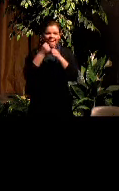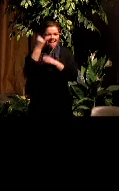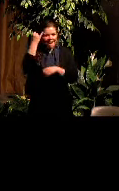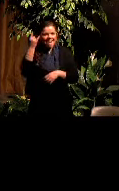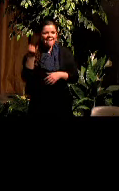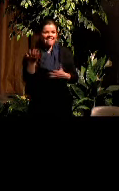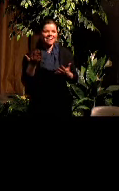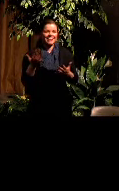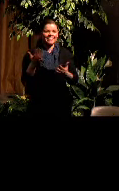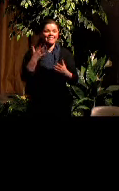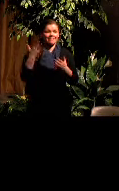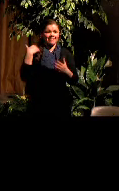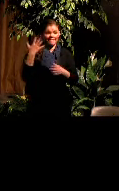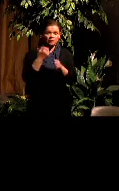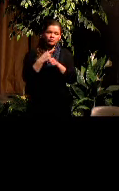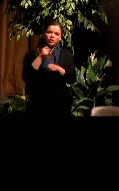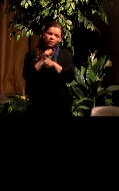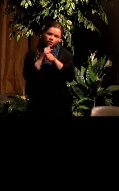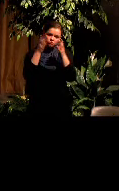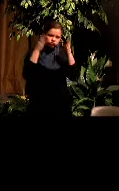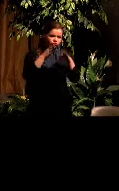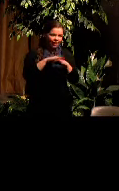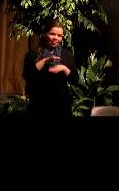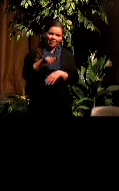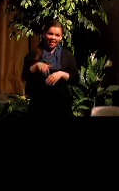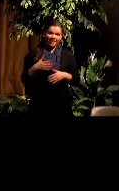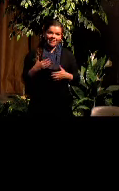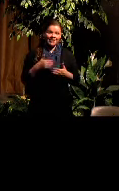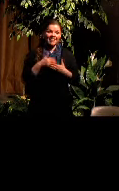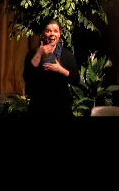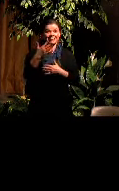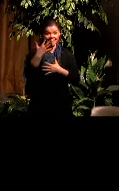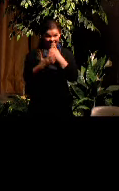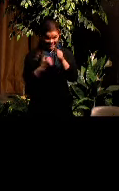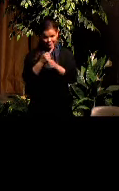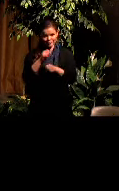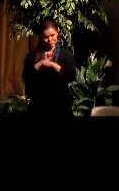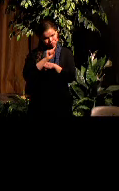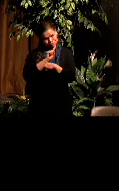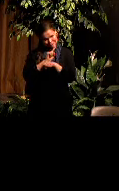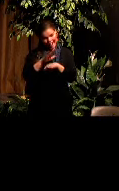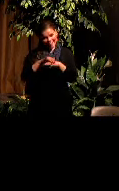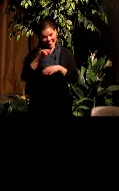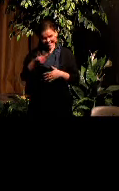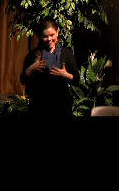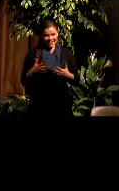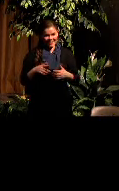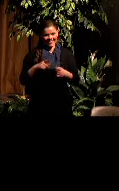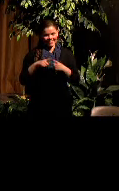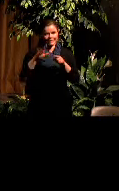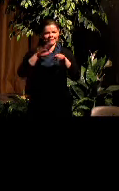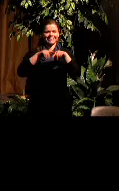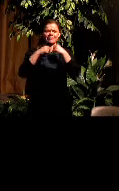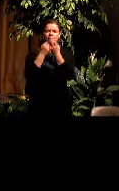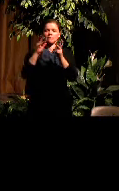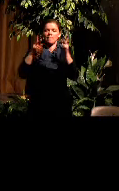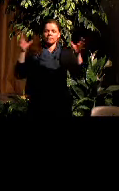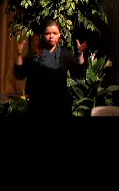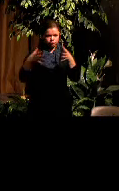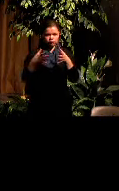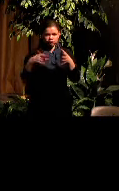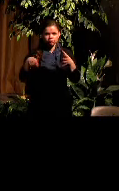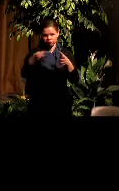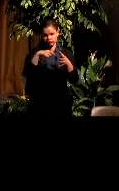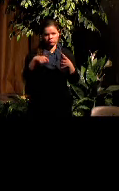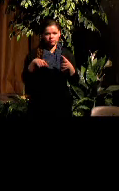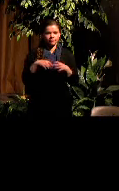this incredible team of people. But that's going to be an opportunity to do what my ultimate goal is, which is what you just said, which is to flip a switch. I